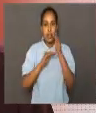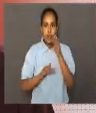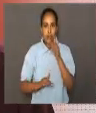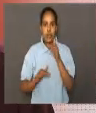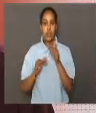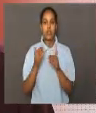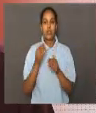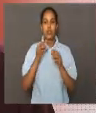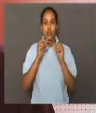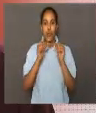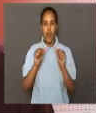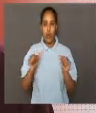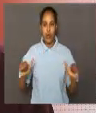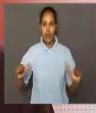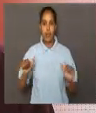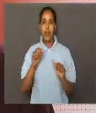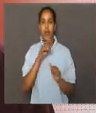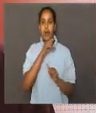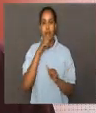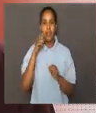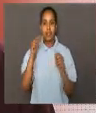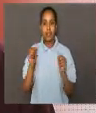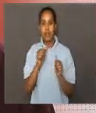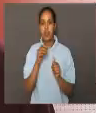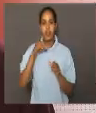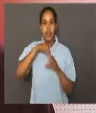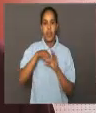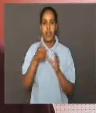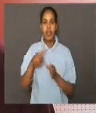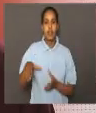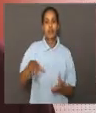reduces solubility of a solute in a solvent.